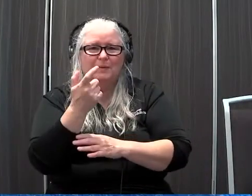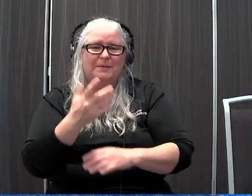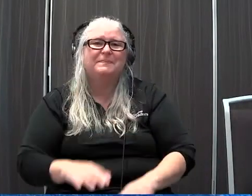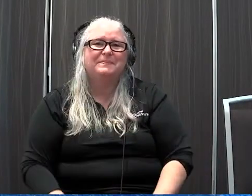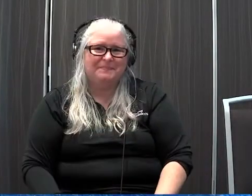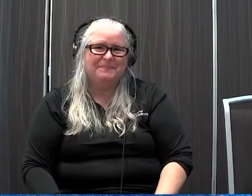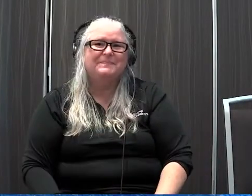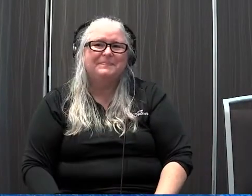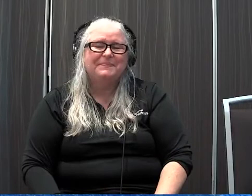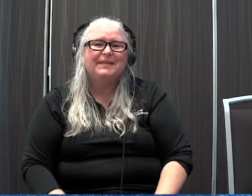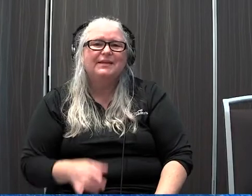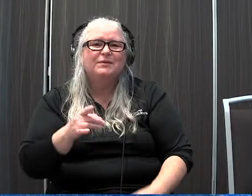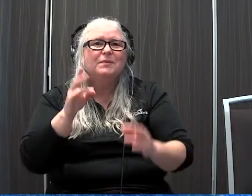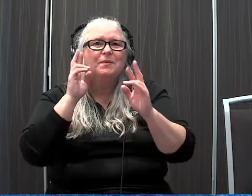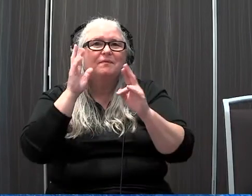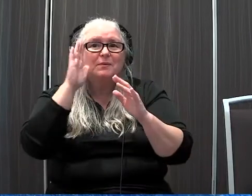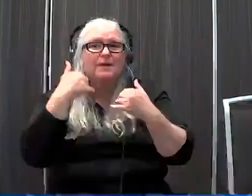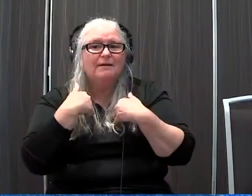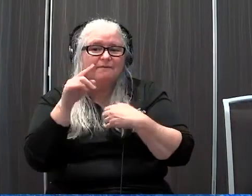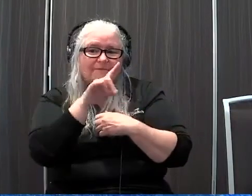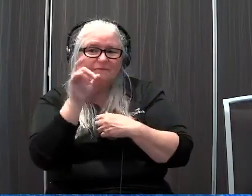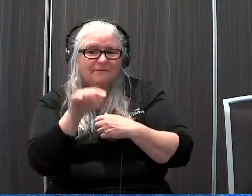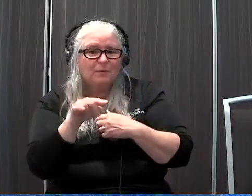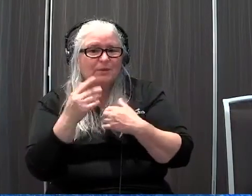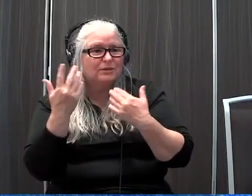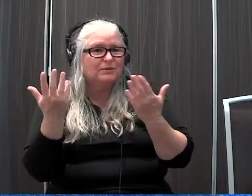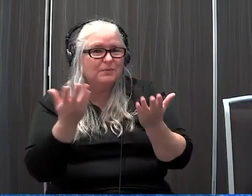Okay, so hopefully we'll have a poll.